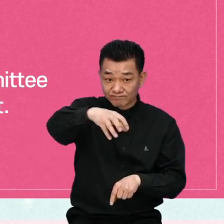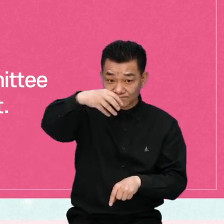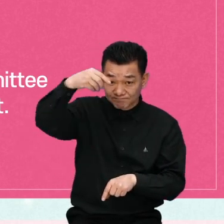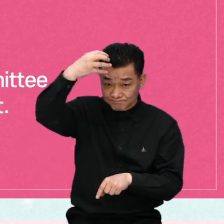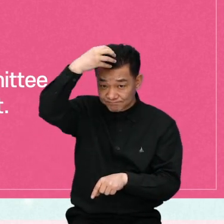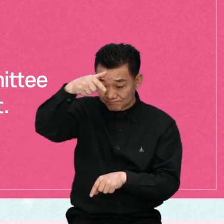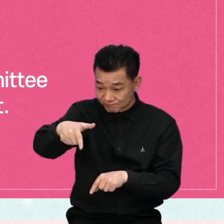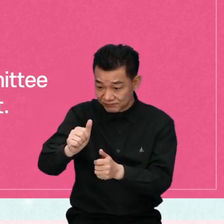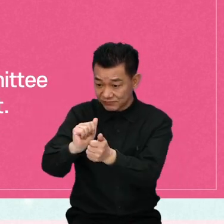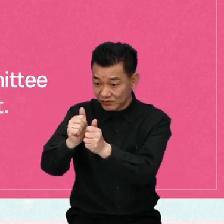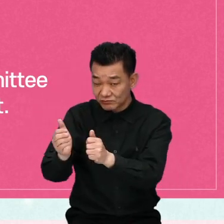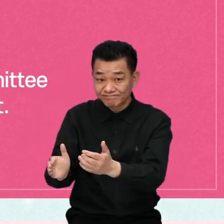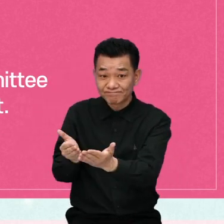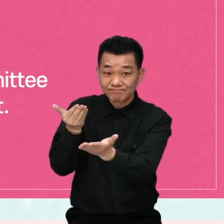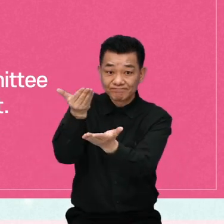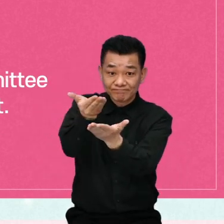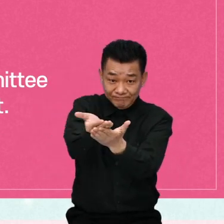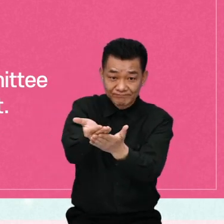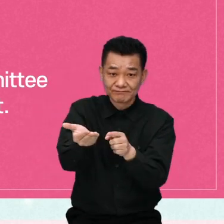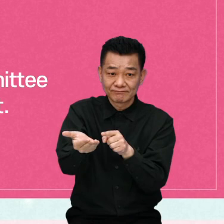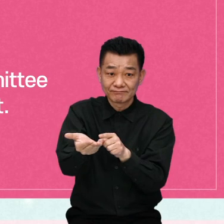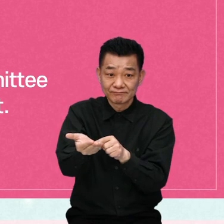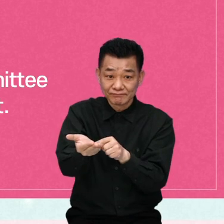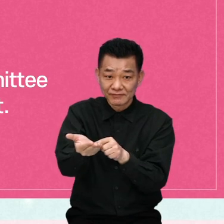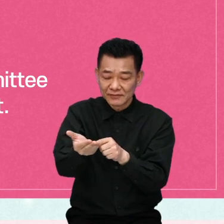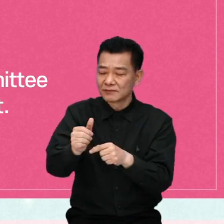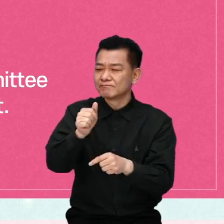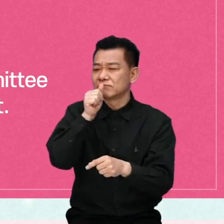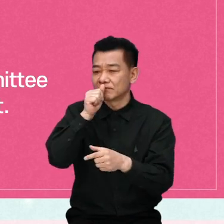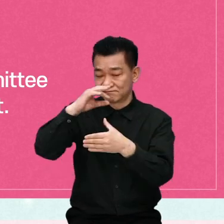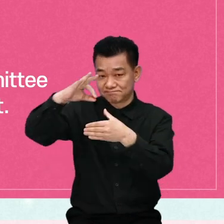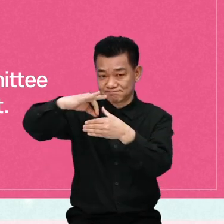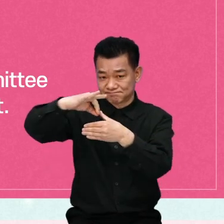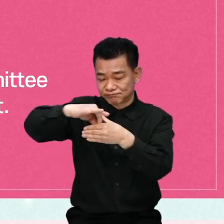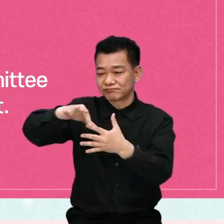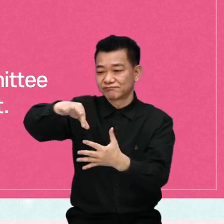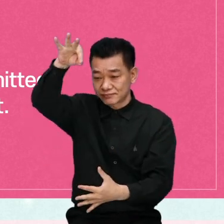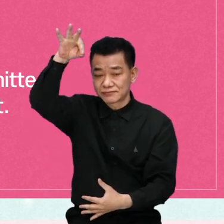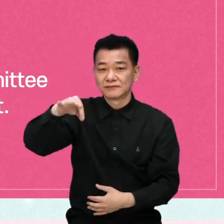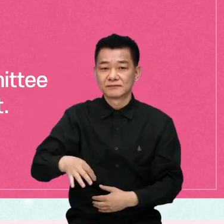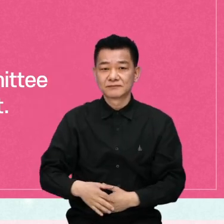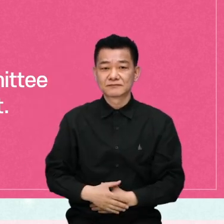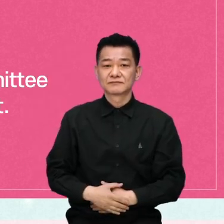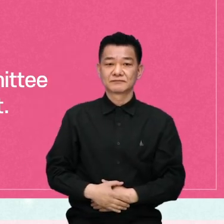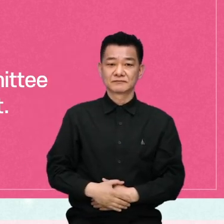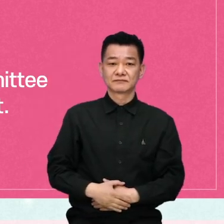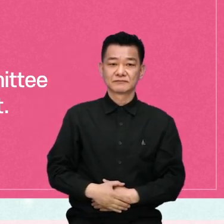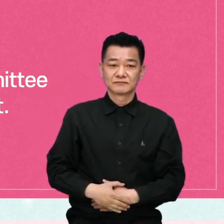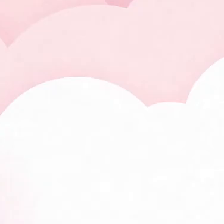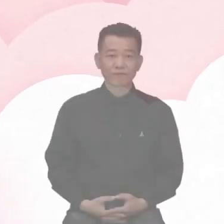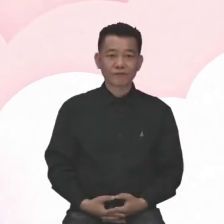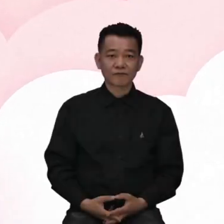of the UN Committee on the Rights of Persons with Disabilities are selected through secret ballot.